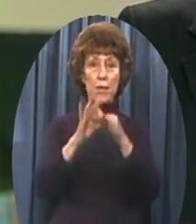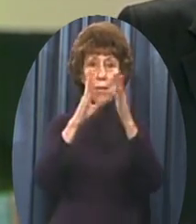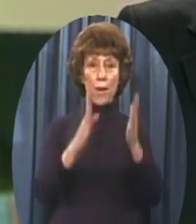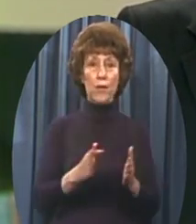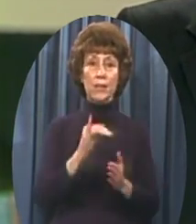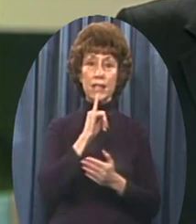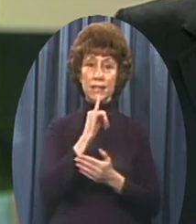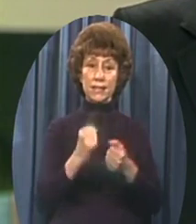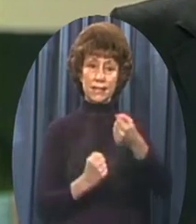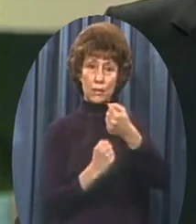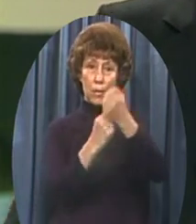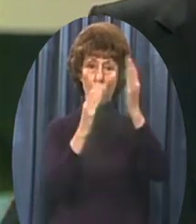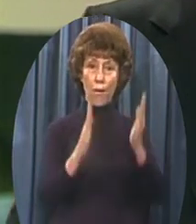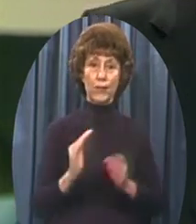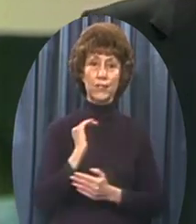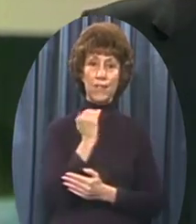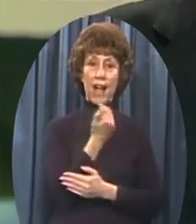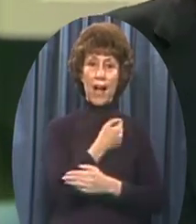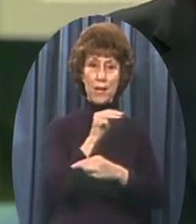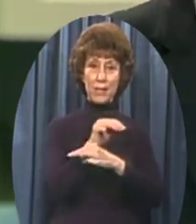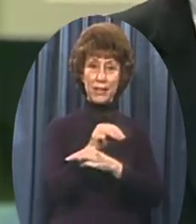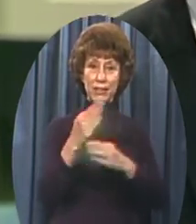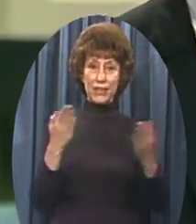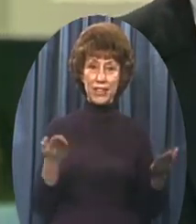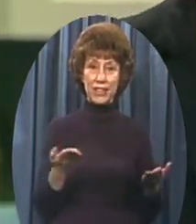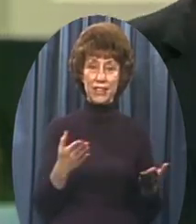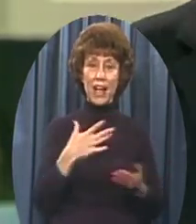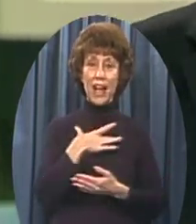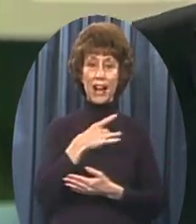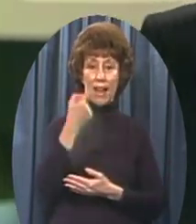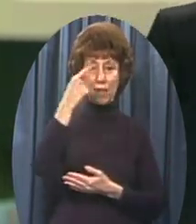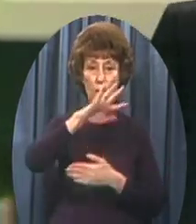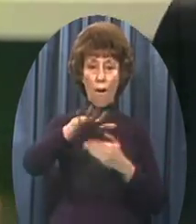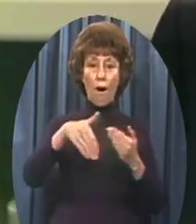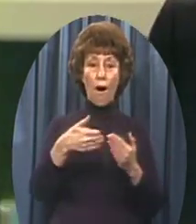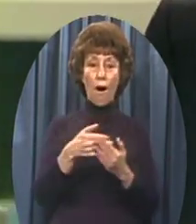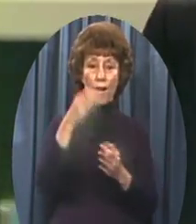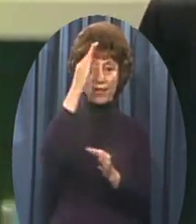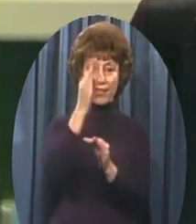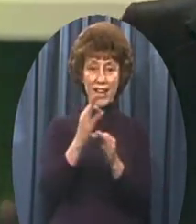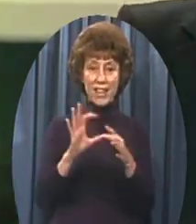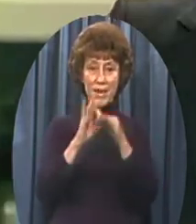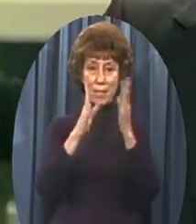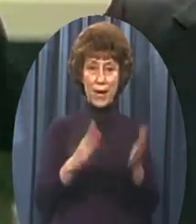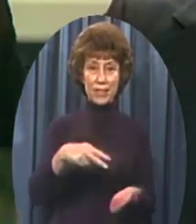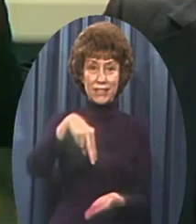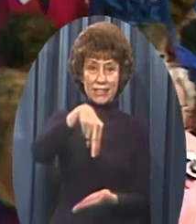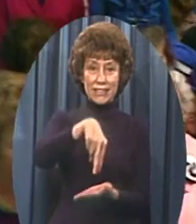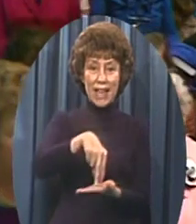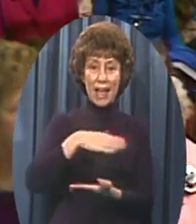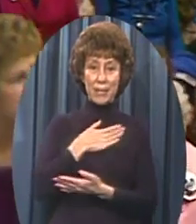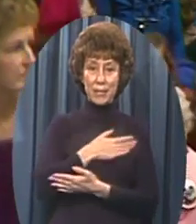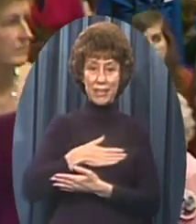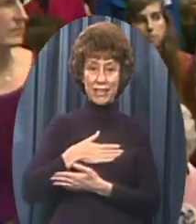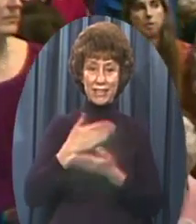ministry. I'd like for all the faith partners in this auditorium to stand right now, would you? Every one of you who's a faith partner, everywhere, just stand right